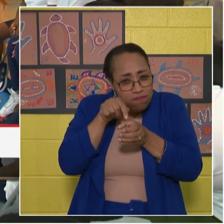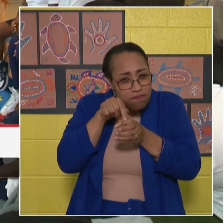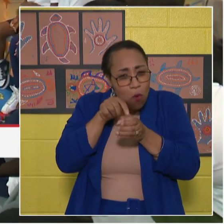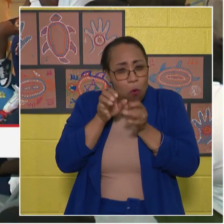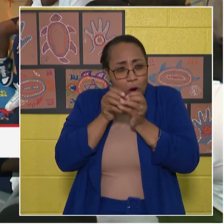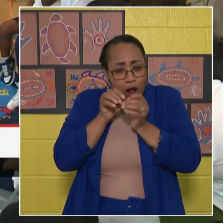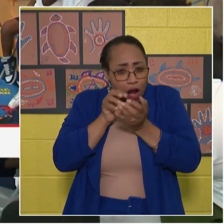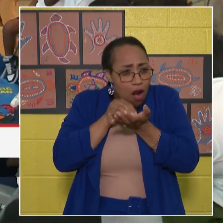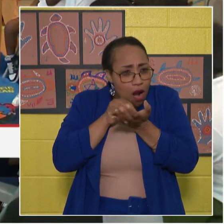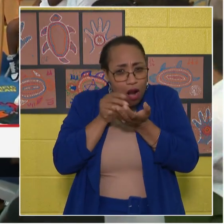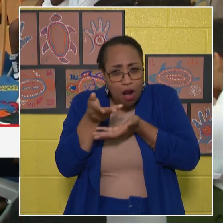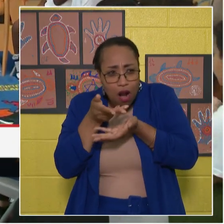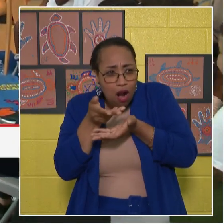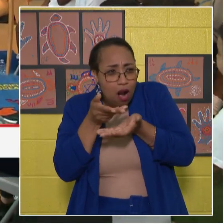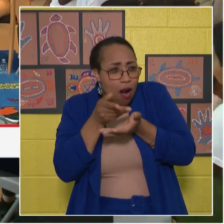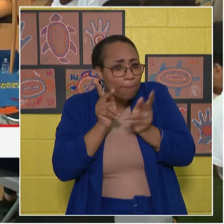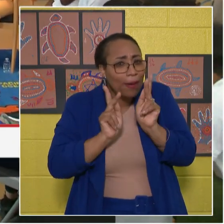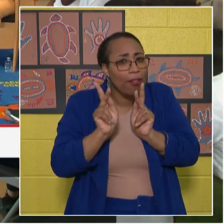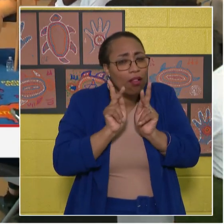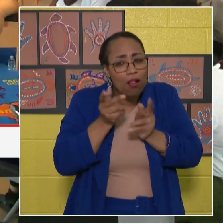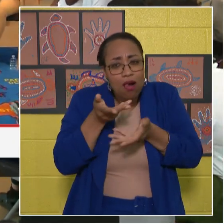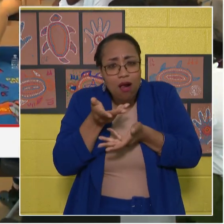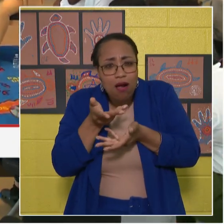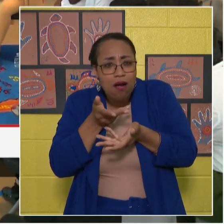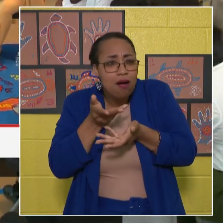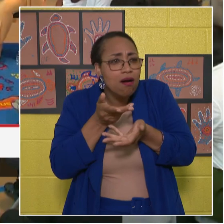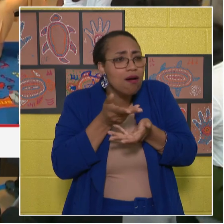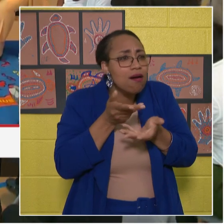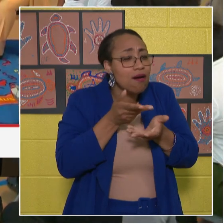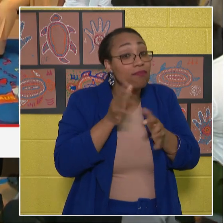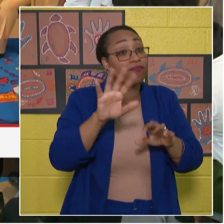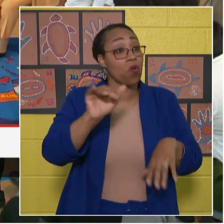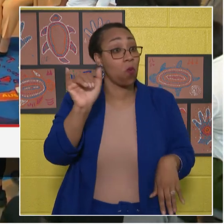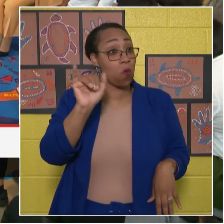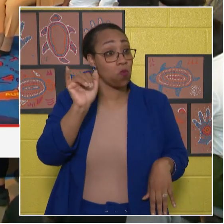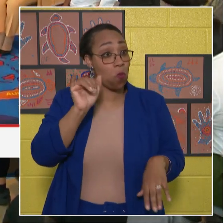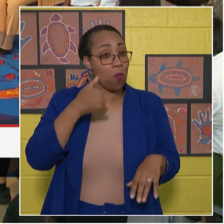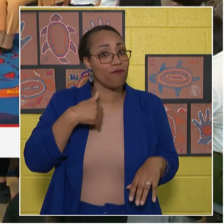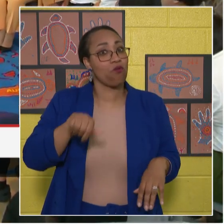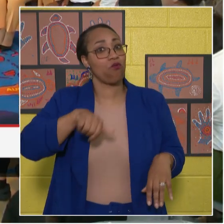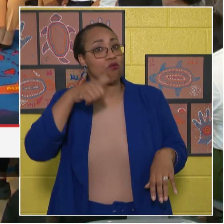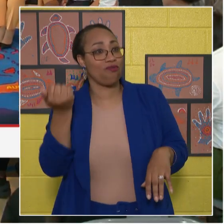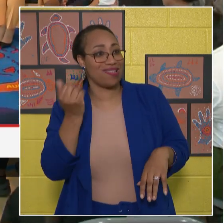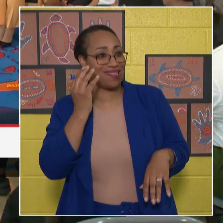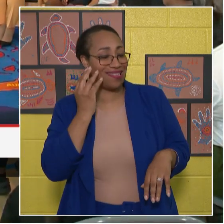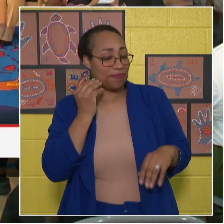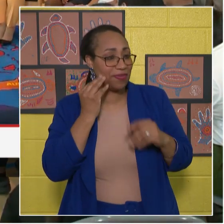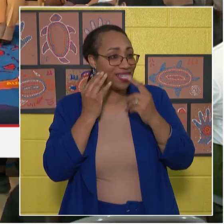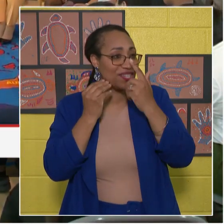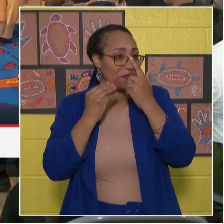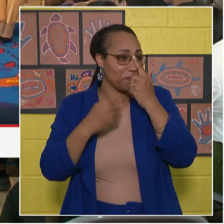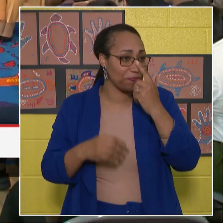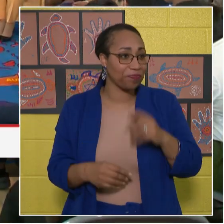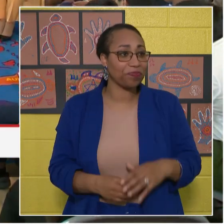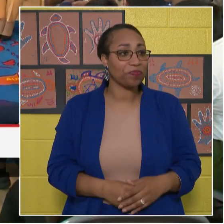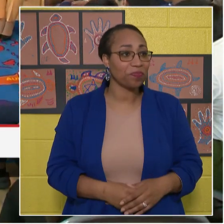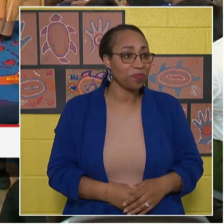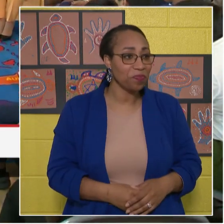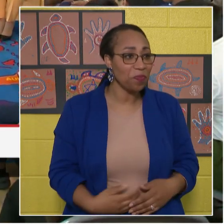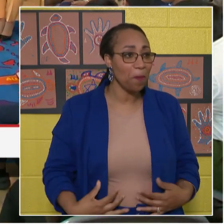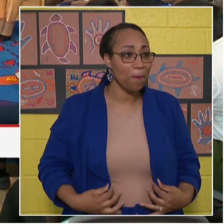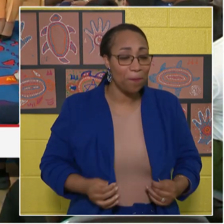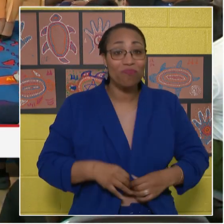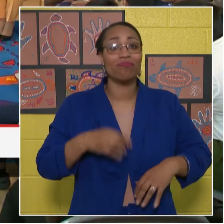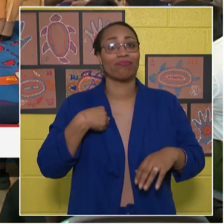other experience that I had was I volunteered on a political campaign. And that